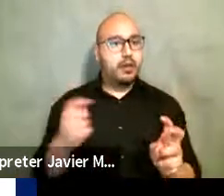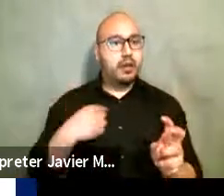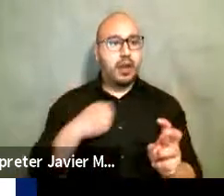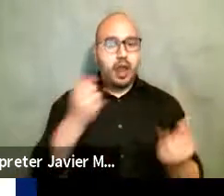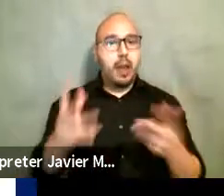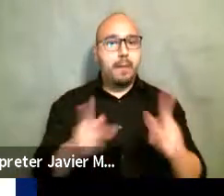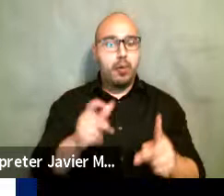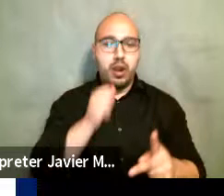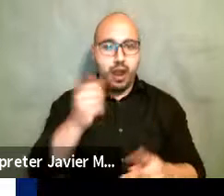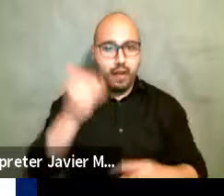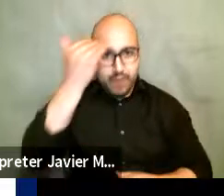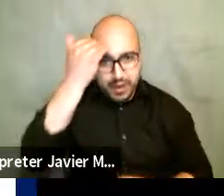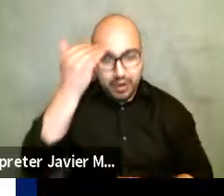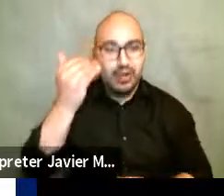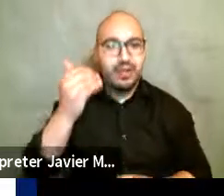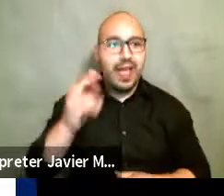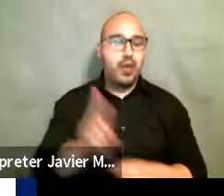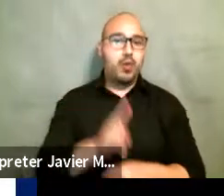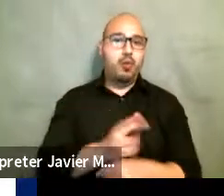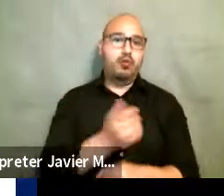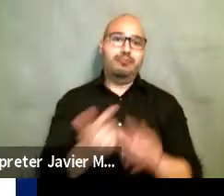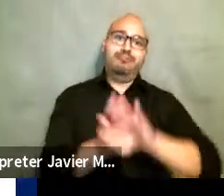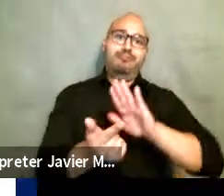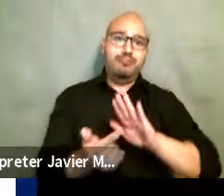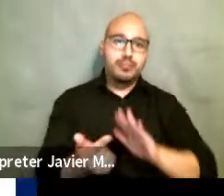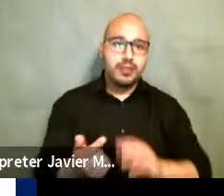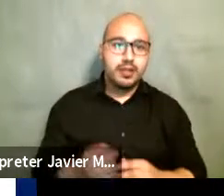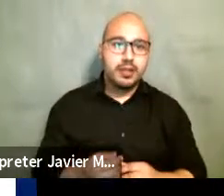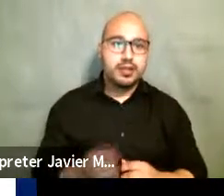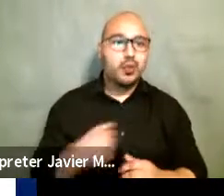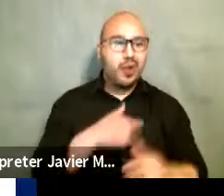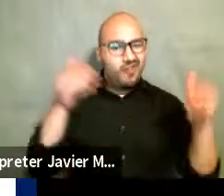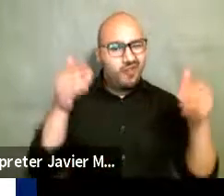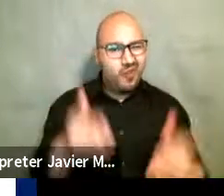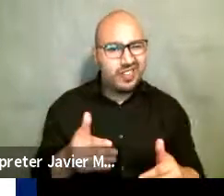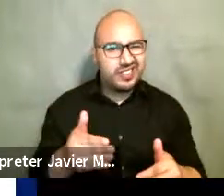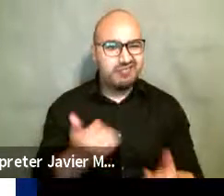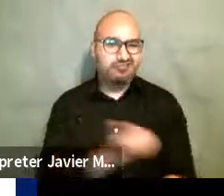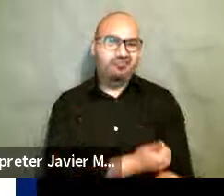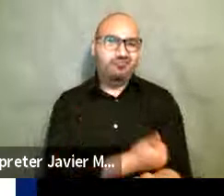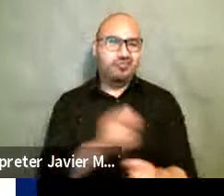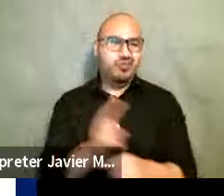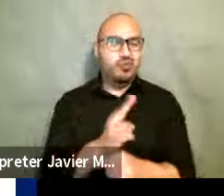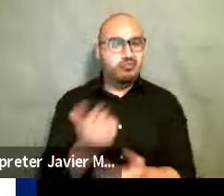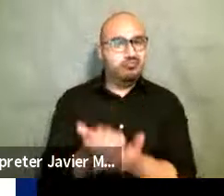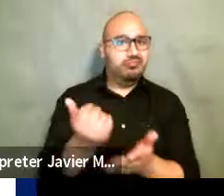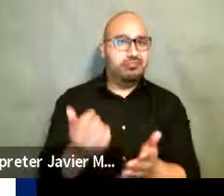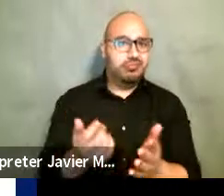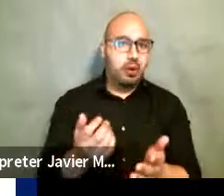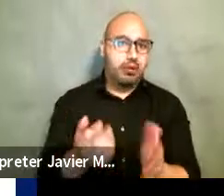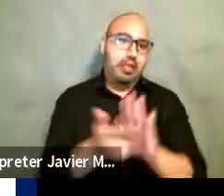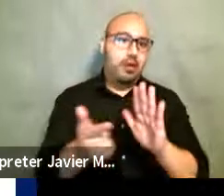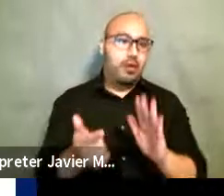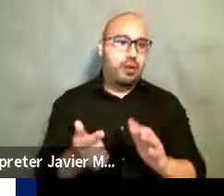with, the abuse of it and the risk and consequences. So we do focus on that. With COVID specifically,